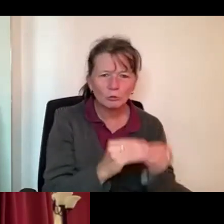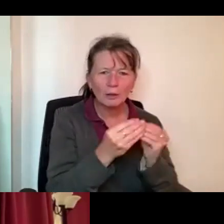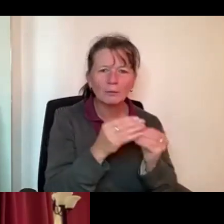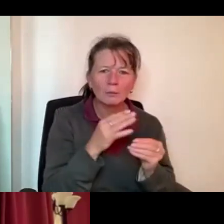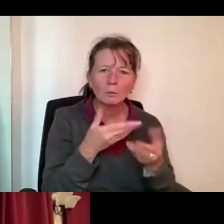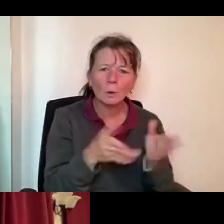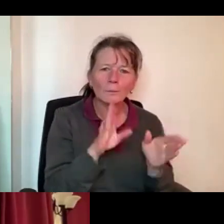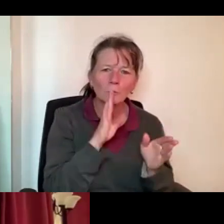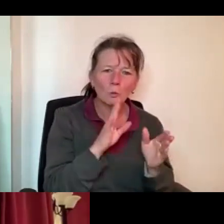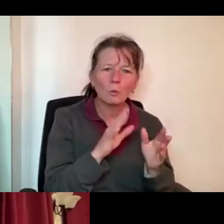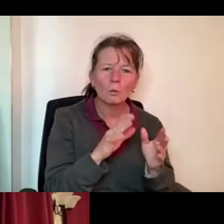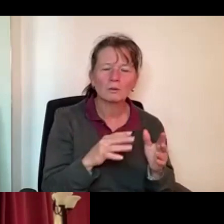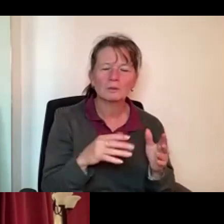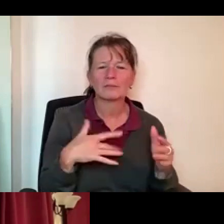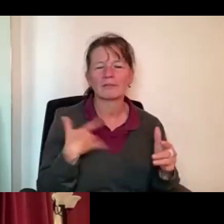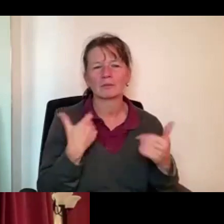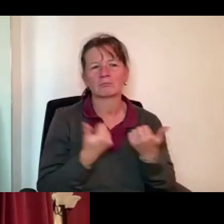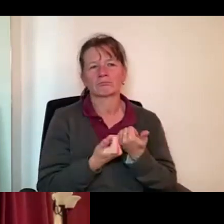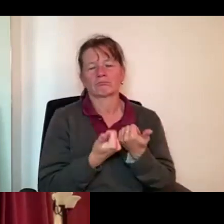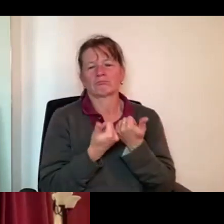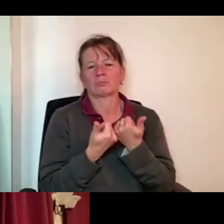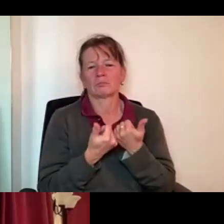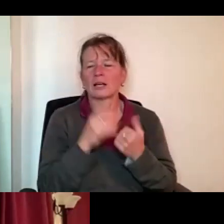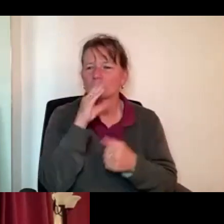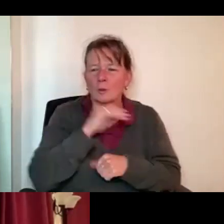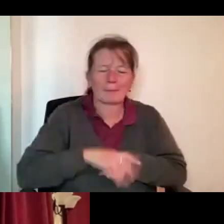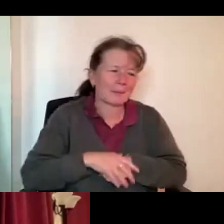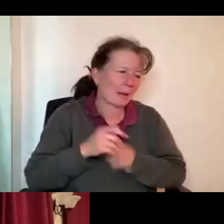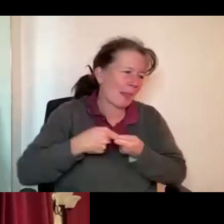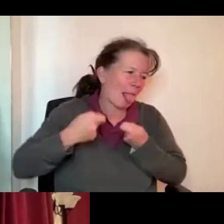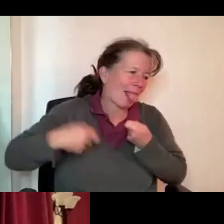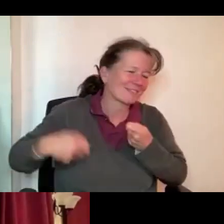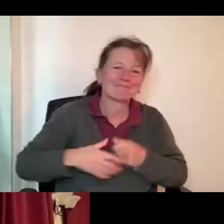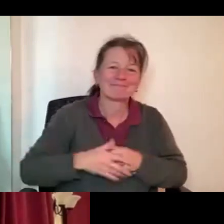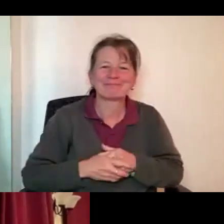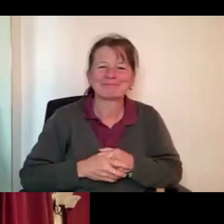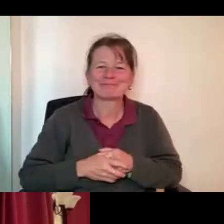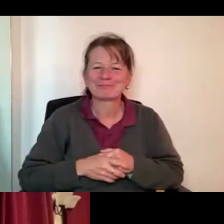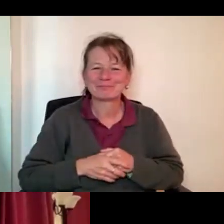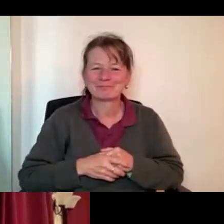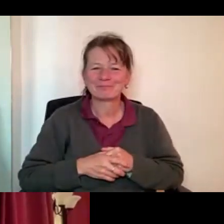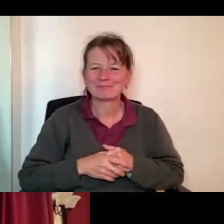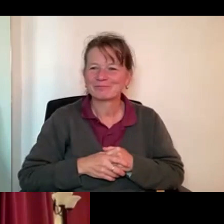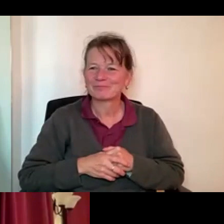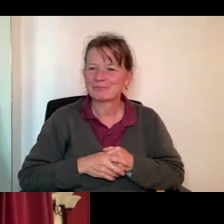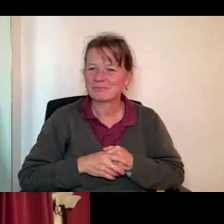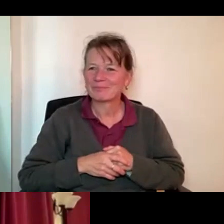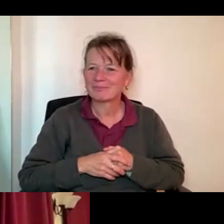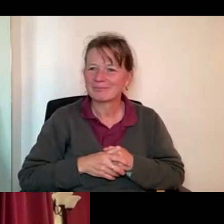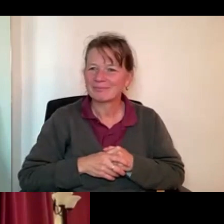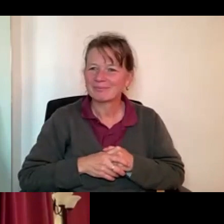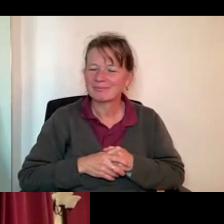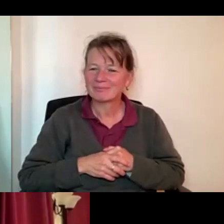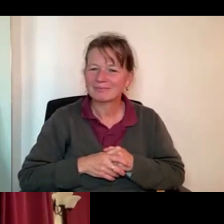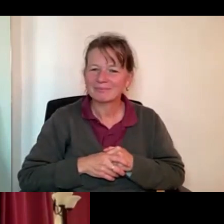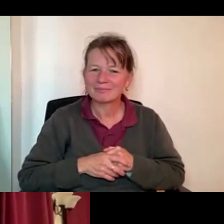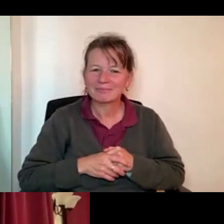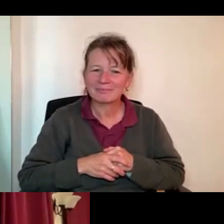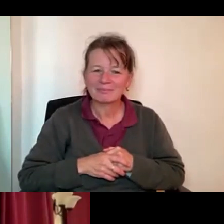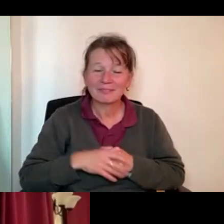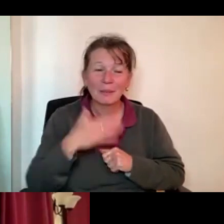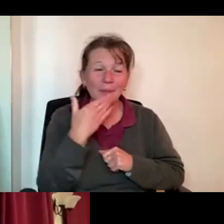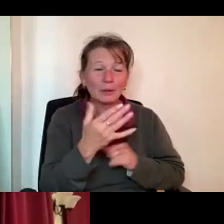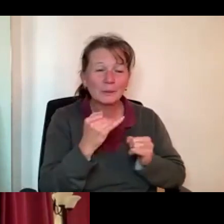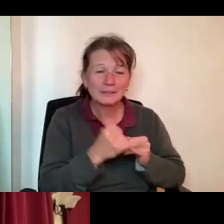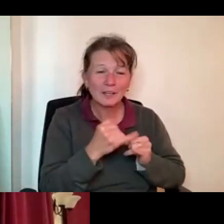to do that. Anyway, I'm going to stop. I'm wittering on now. Okay, thank you. Thank you, Sarah. I'm going to